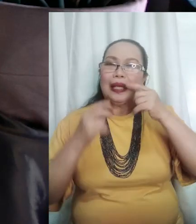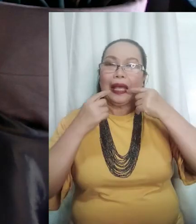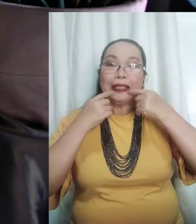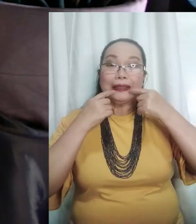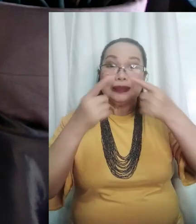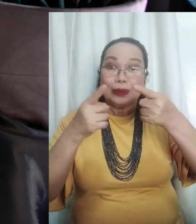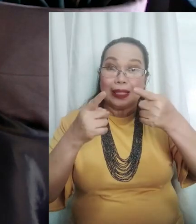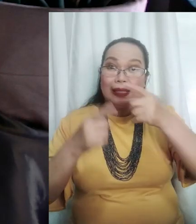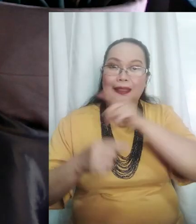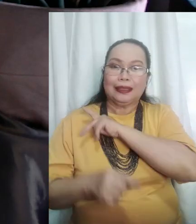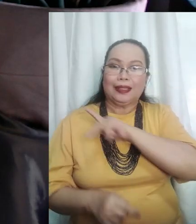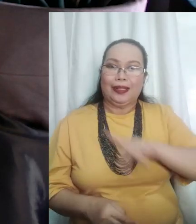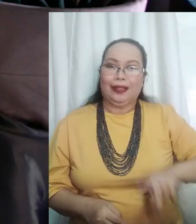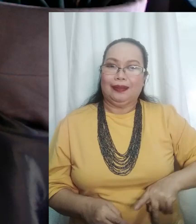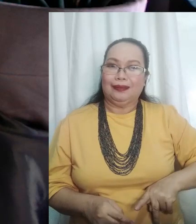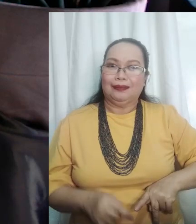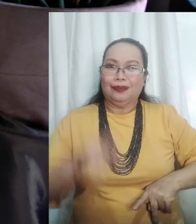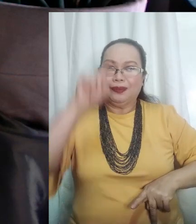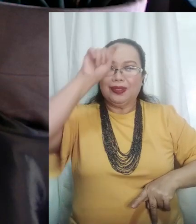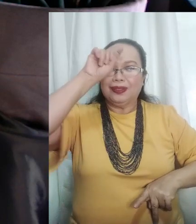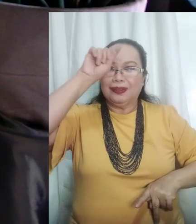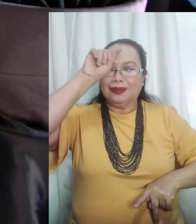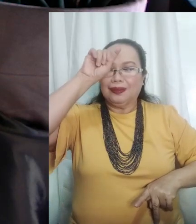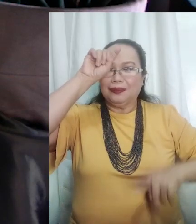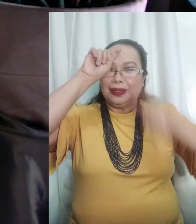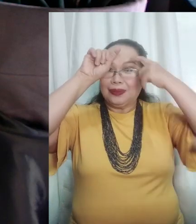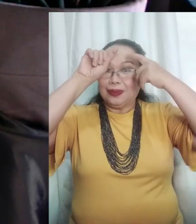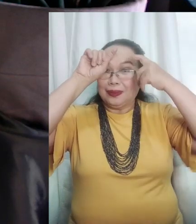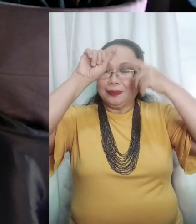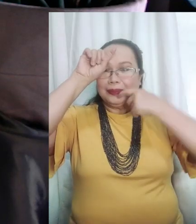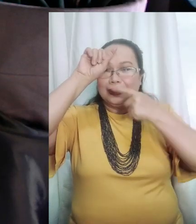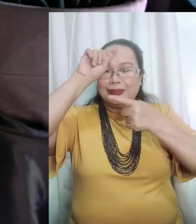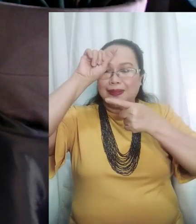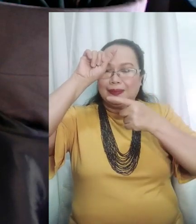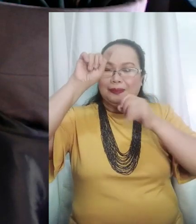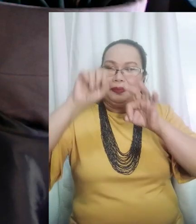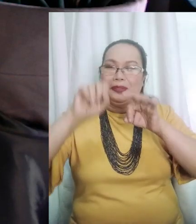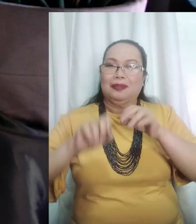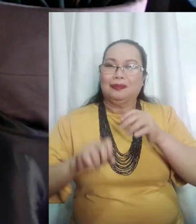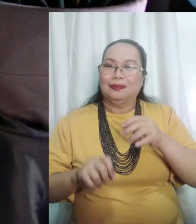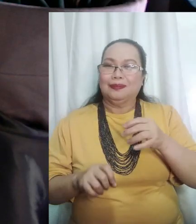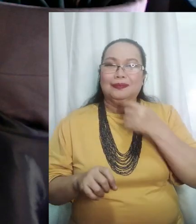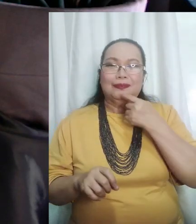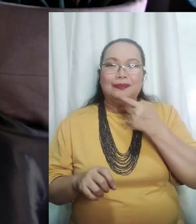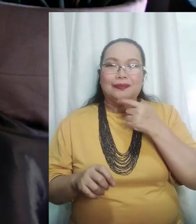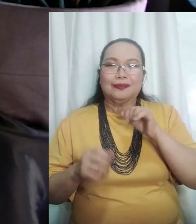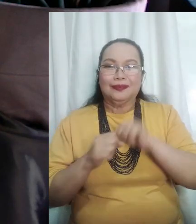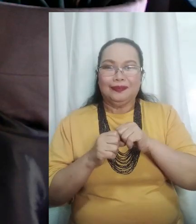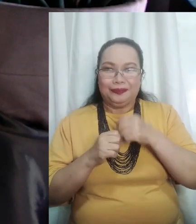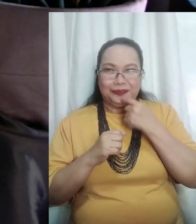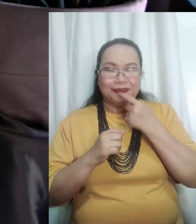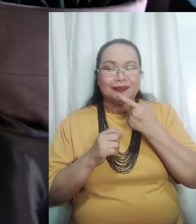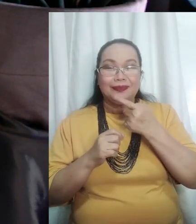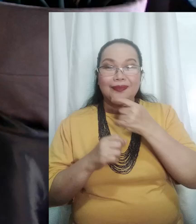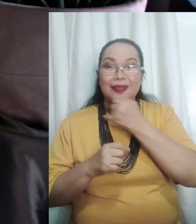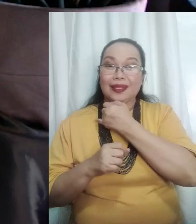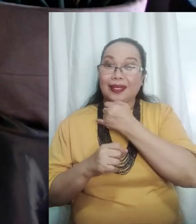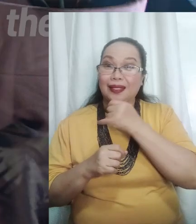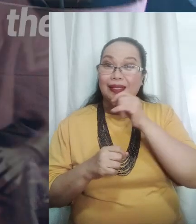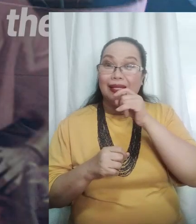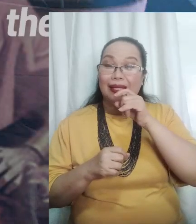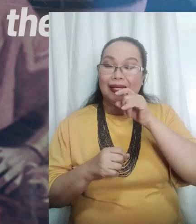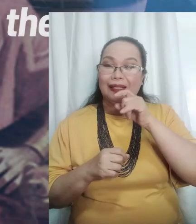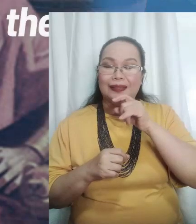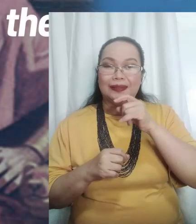powerful declaration. Now, this is so important. Genesis chapter 41, 15, and 16. Let me read it. Okay. Pharaoh said